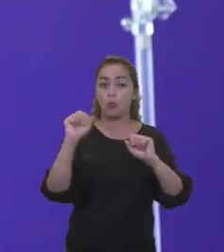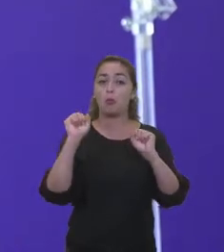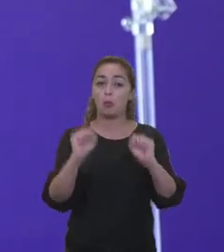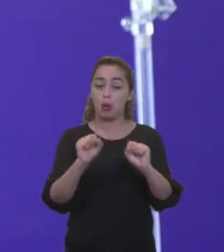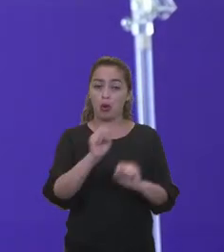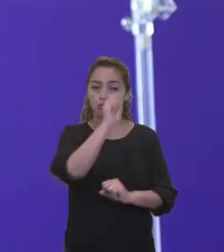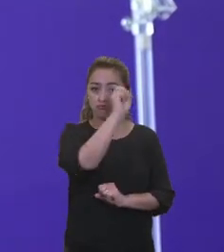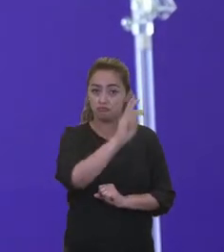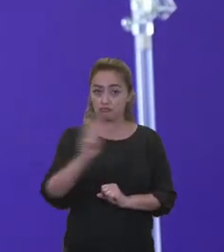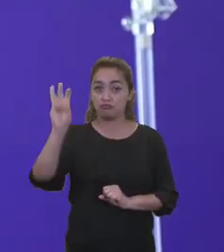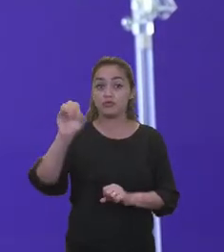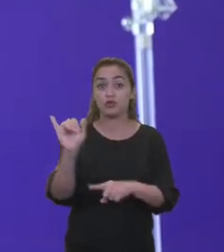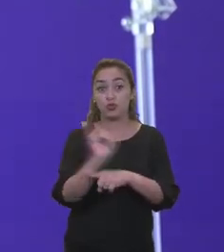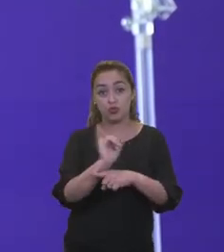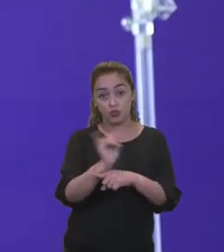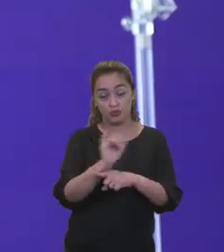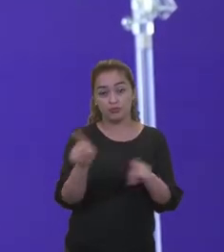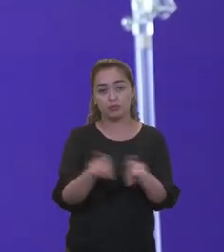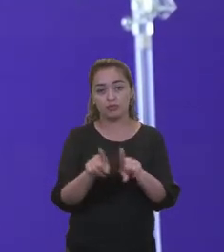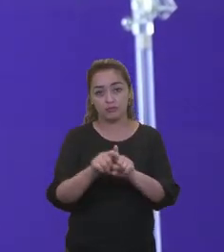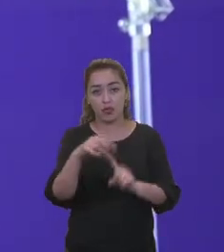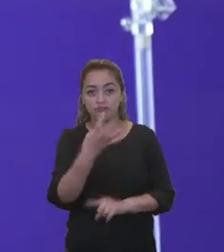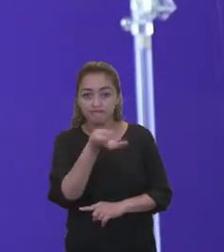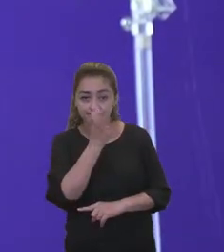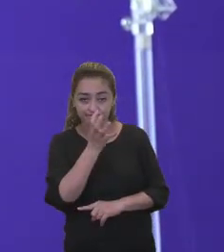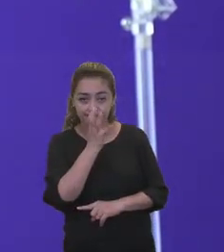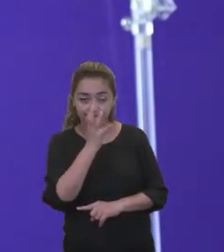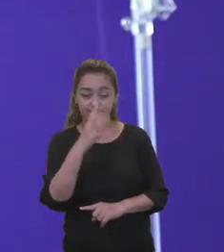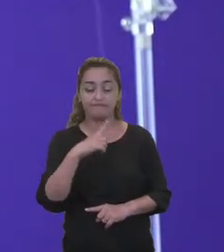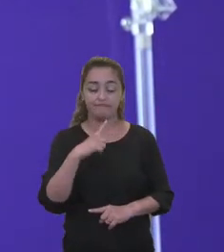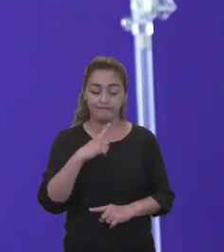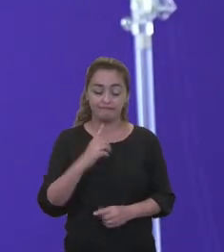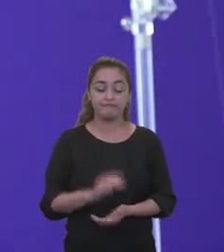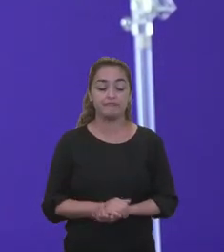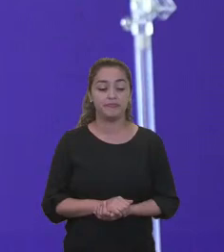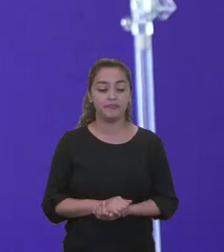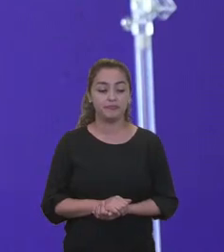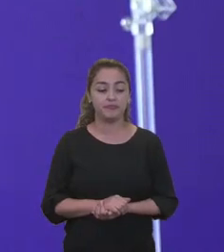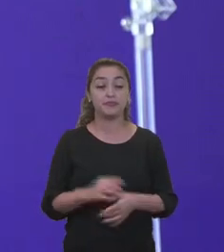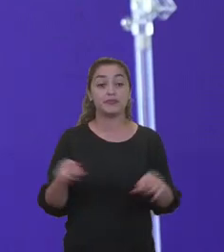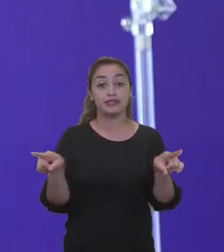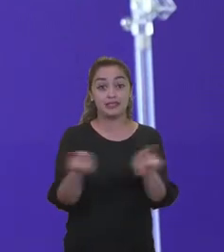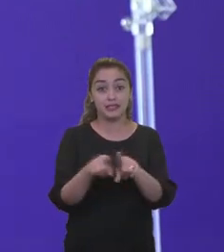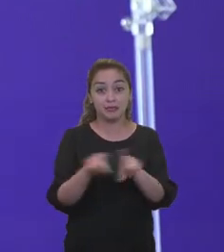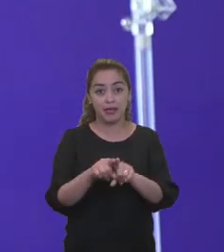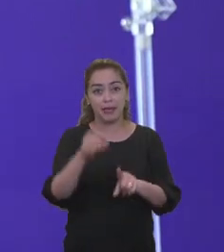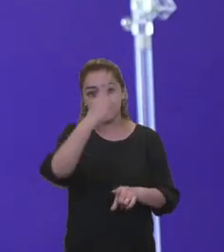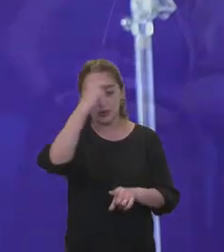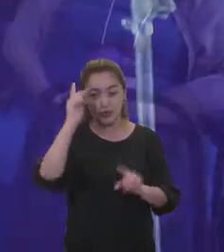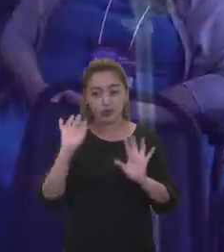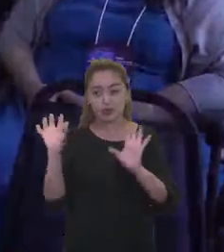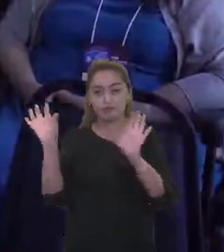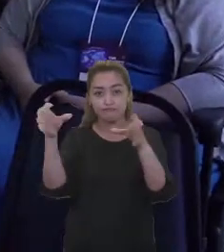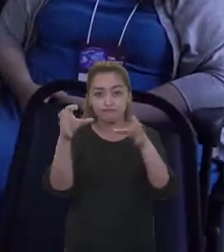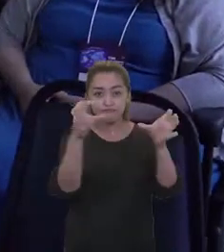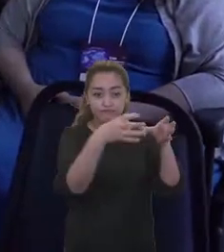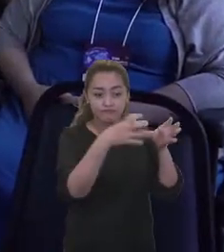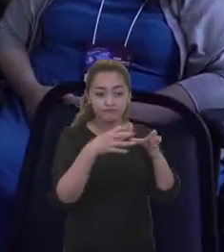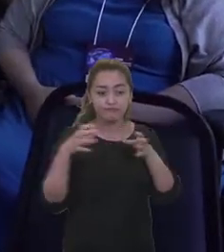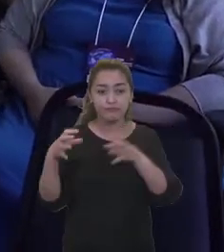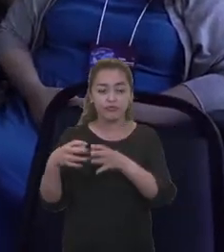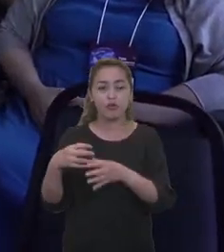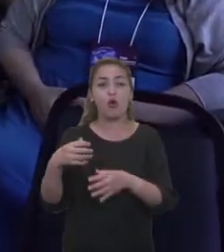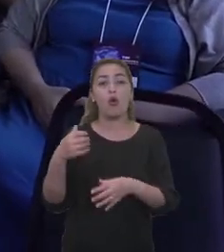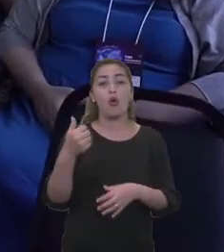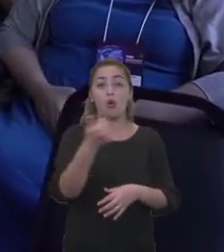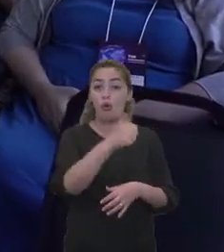society, which can see the event on the website or YouTube, TIM Brazil. We have people that are gathered here in the